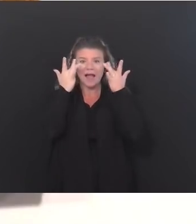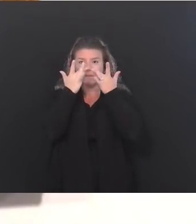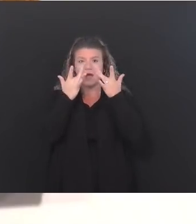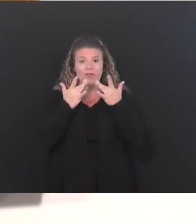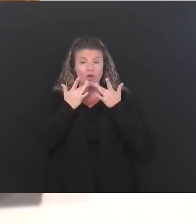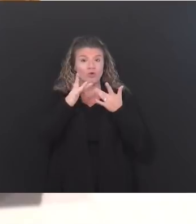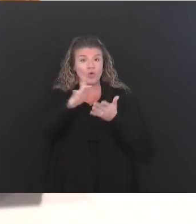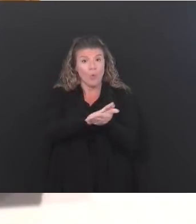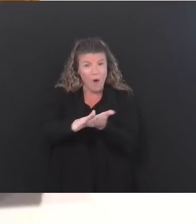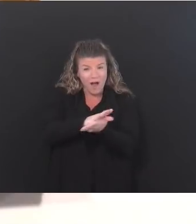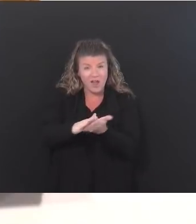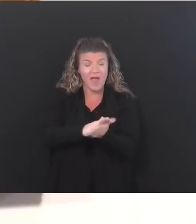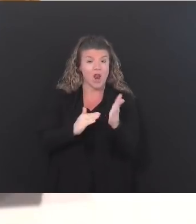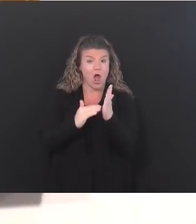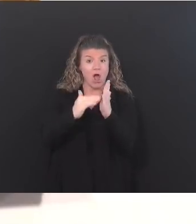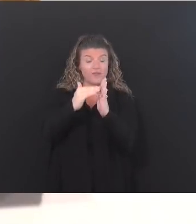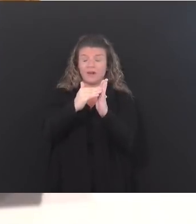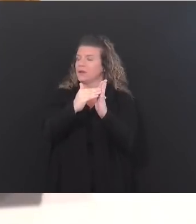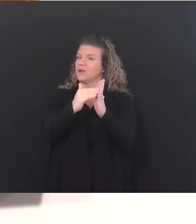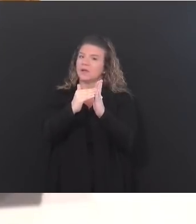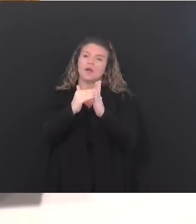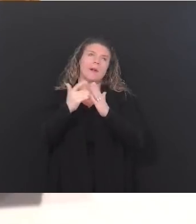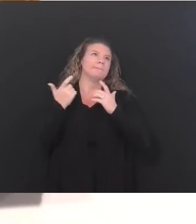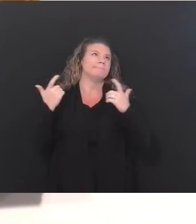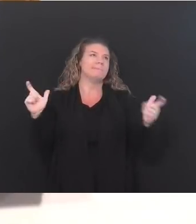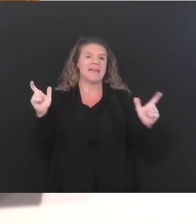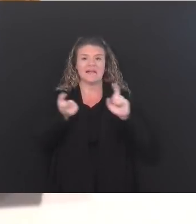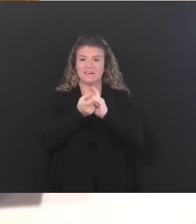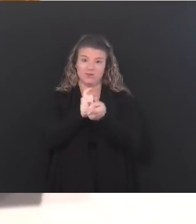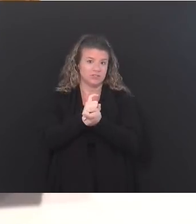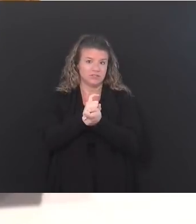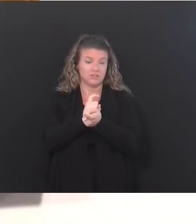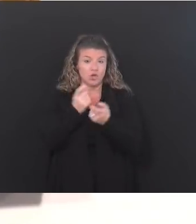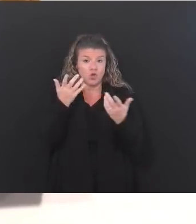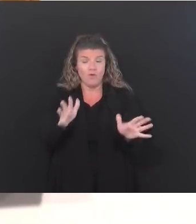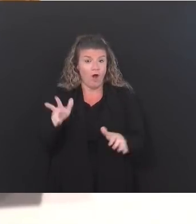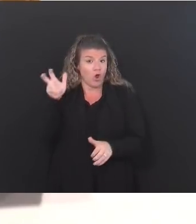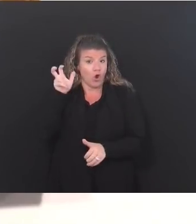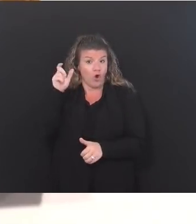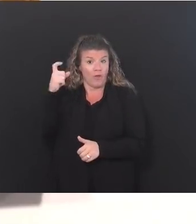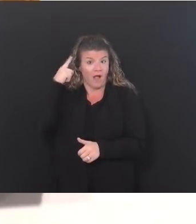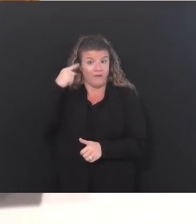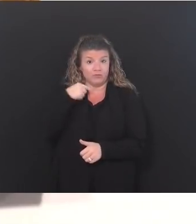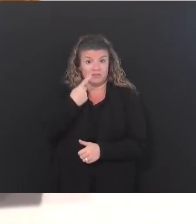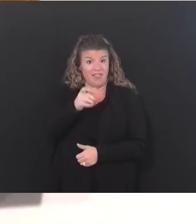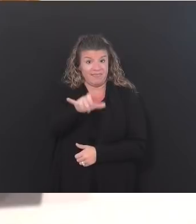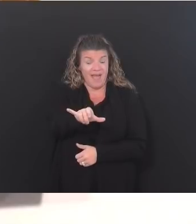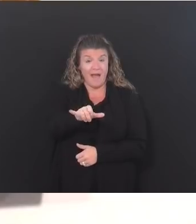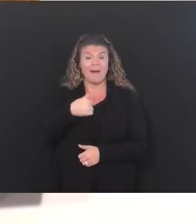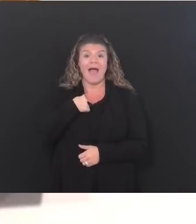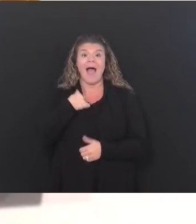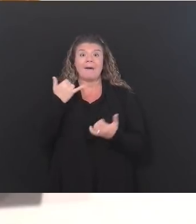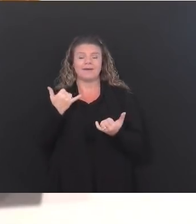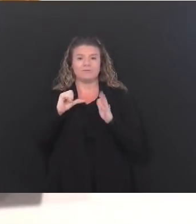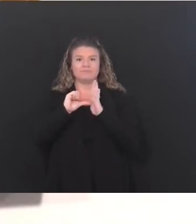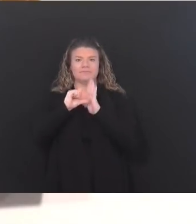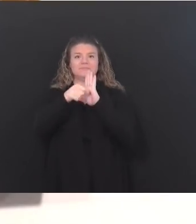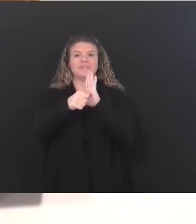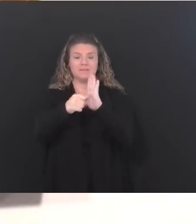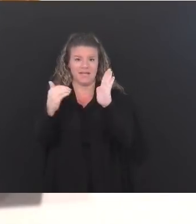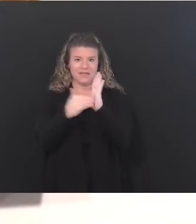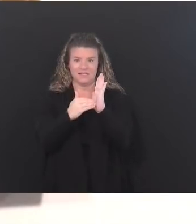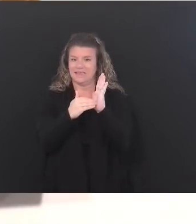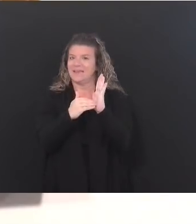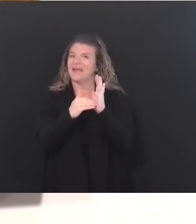hands frequently, is making a huge difference. You've heard that from the governor, but I would implore you not to